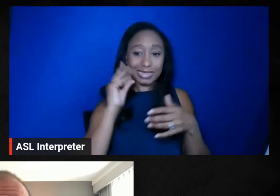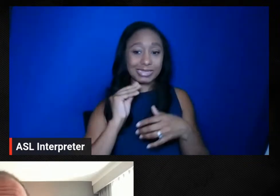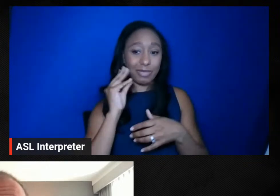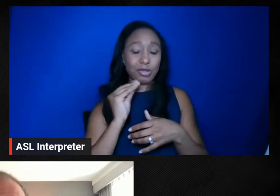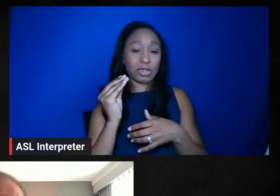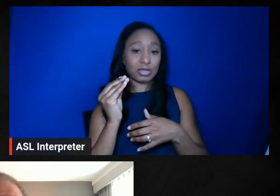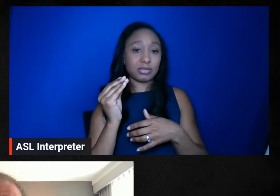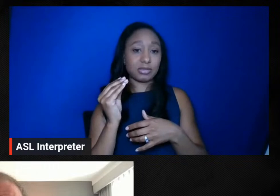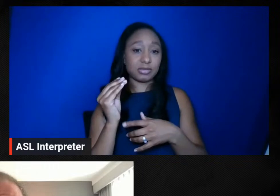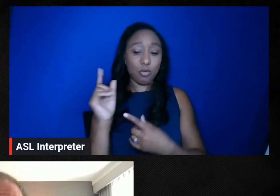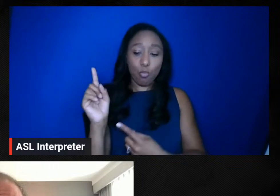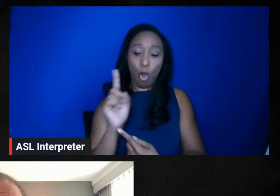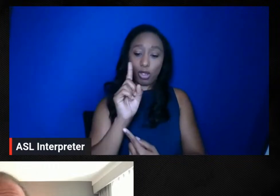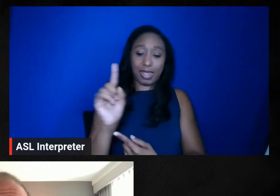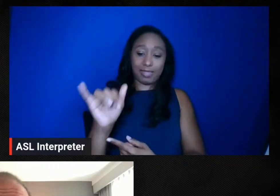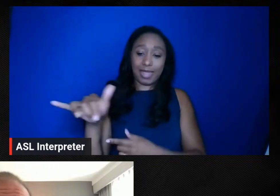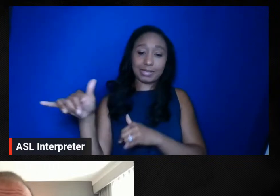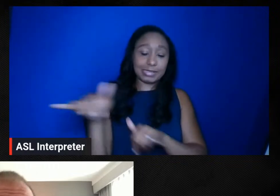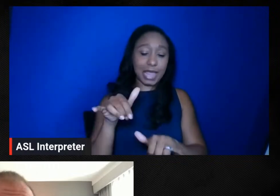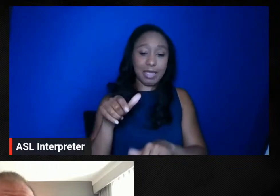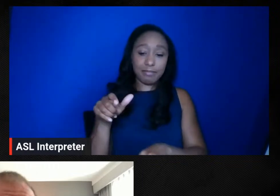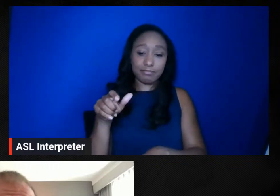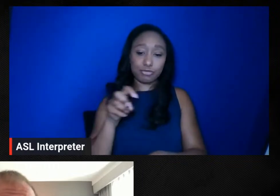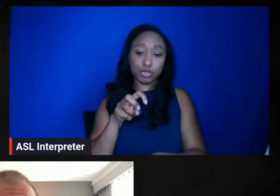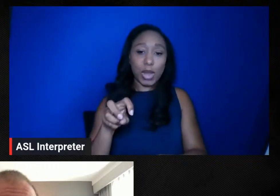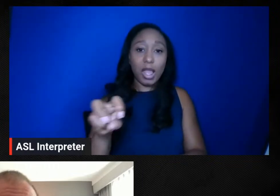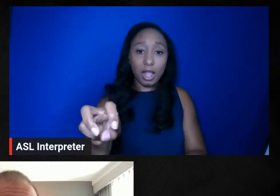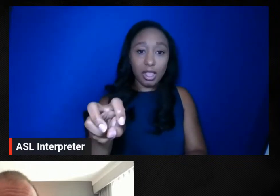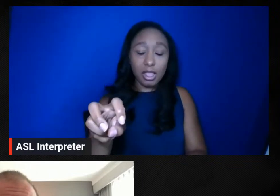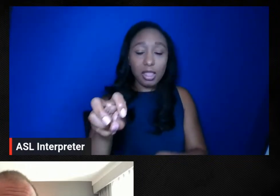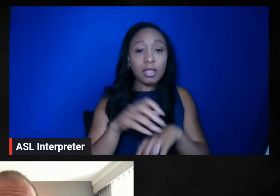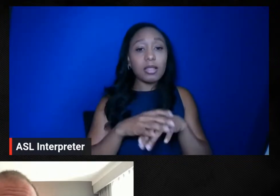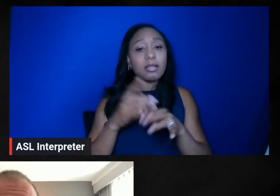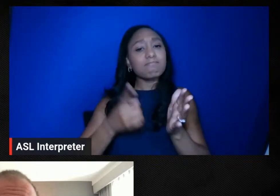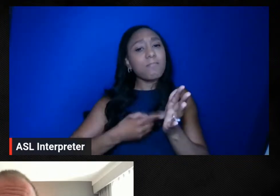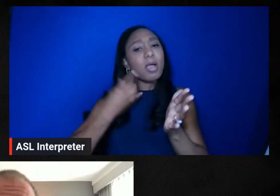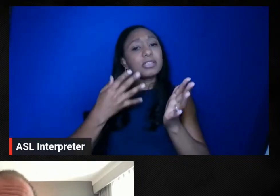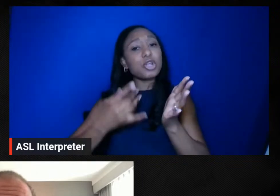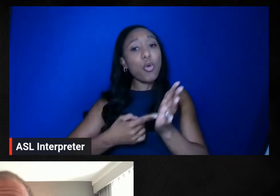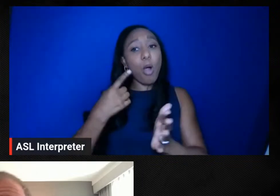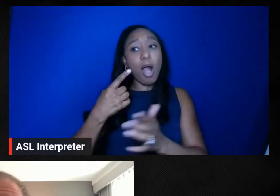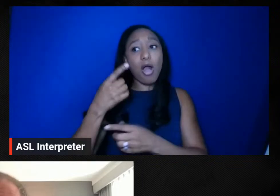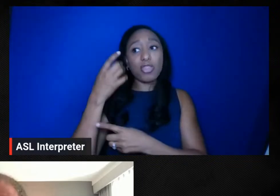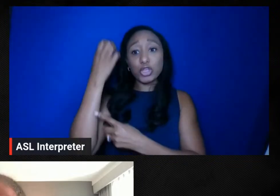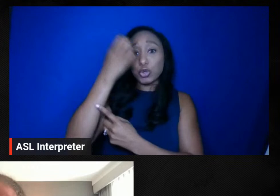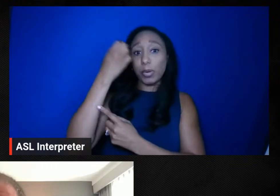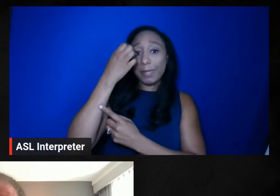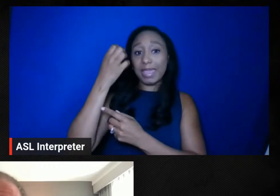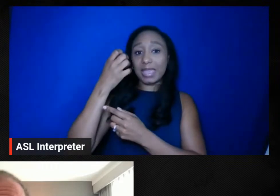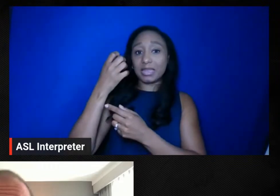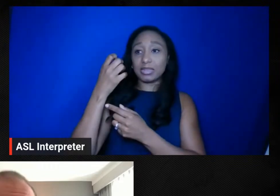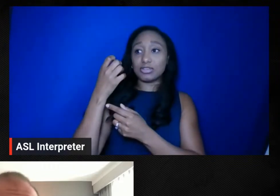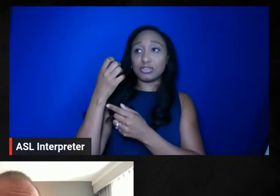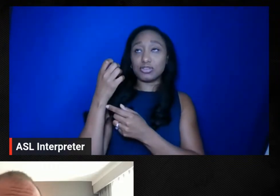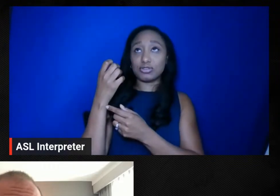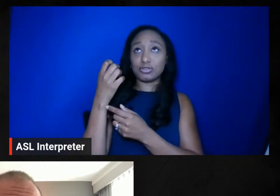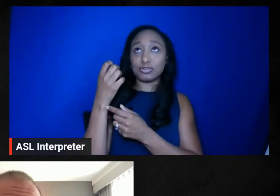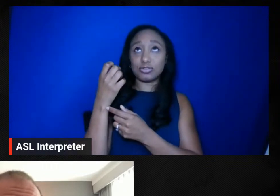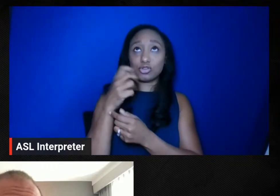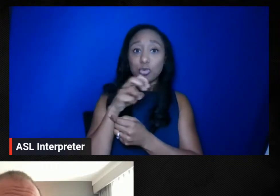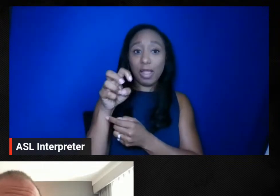same trails. And every now and then, these rich European travelers would actually see